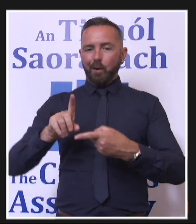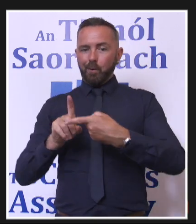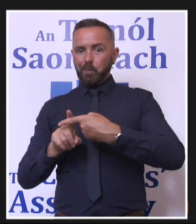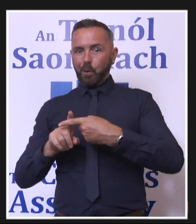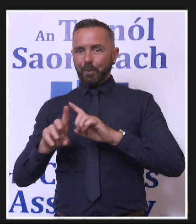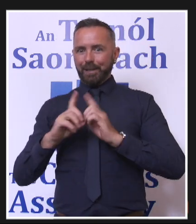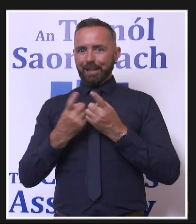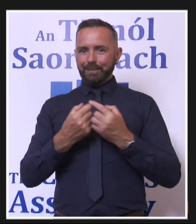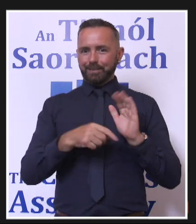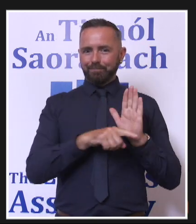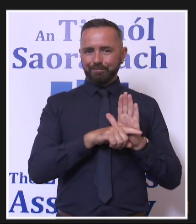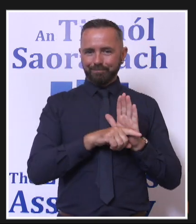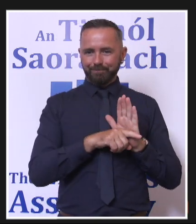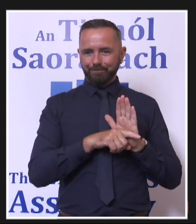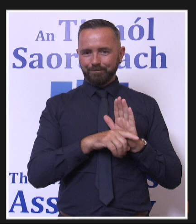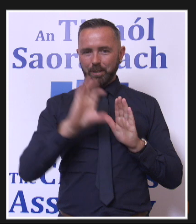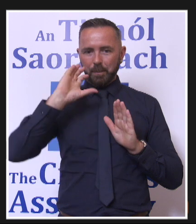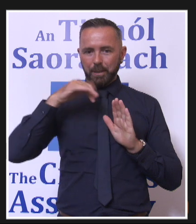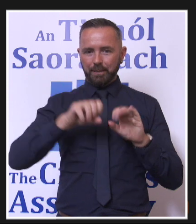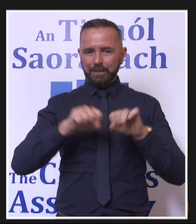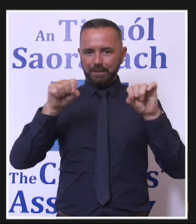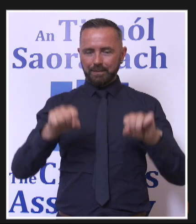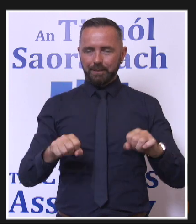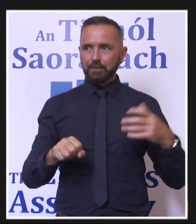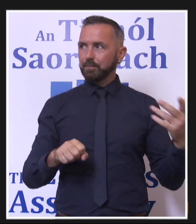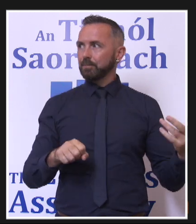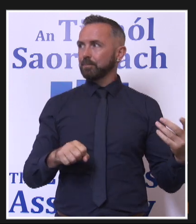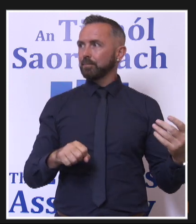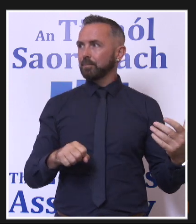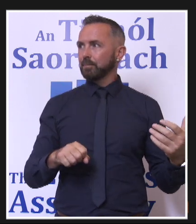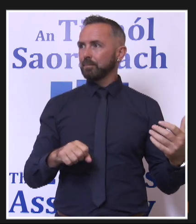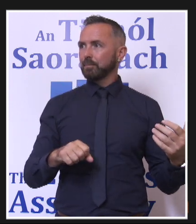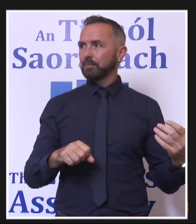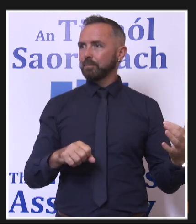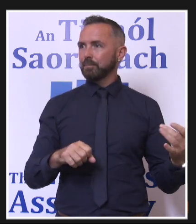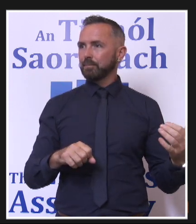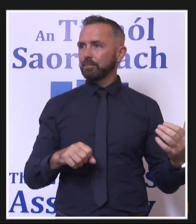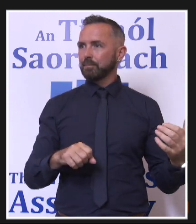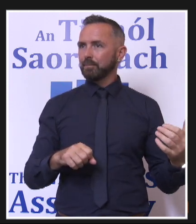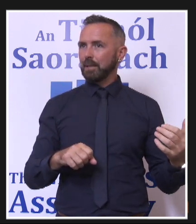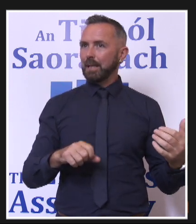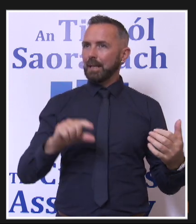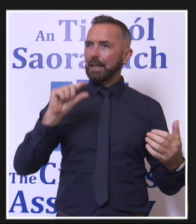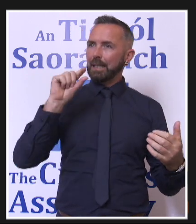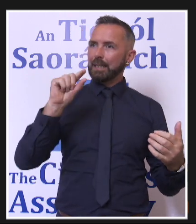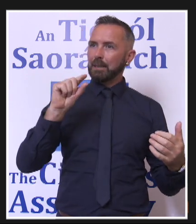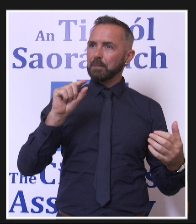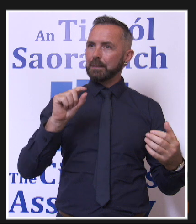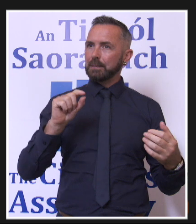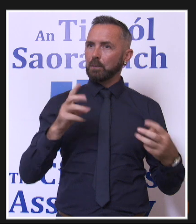this system is very, as I say, lean. So the 10 councils and their leaders are the